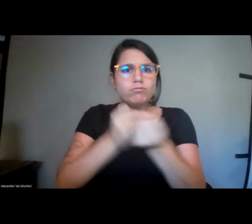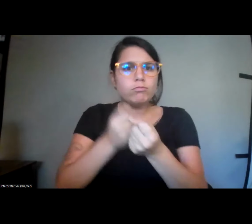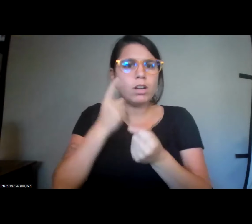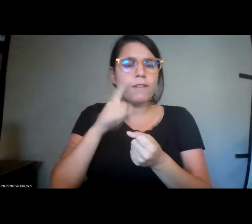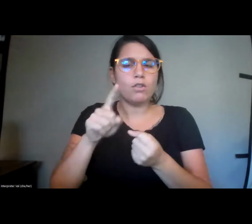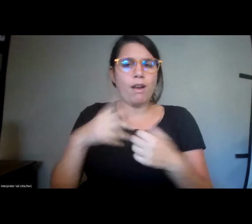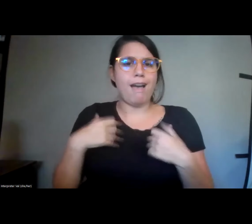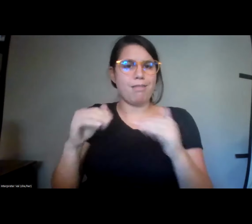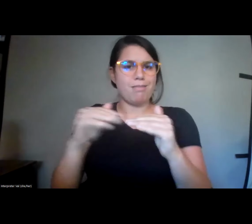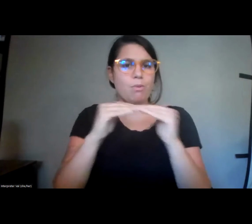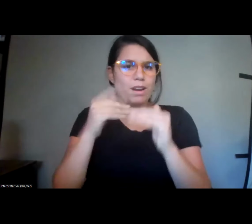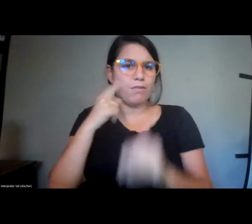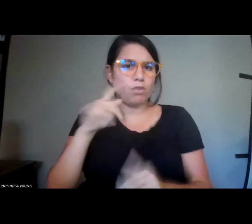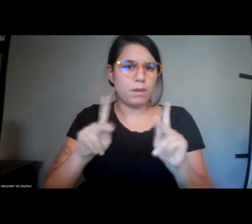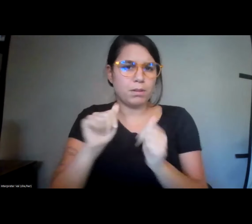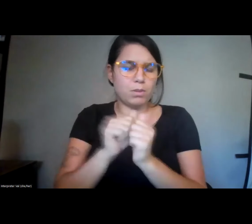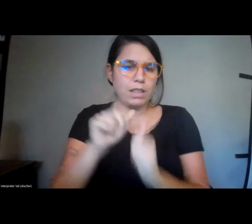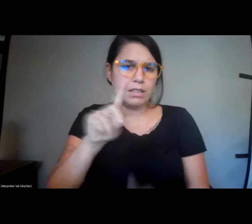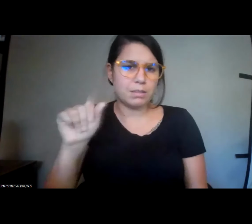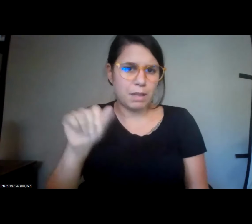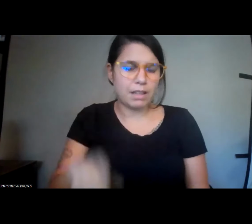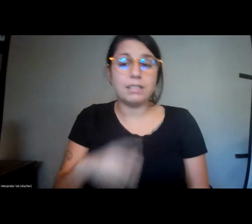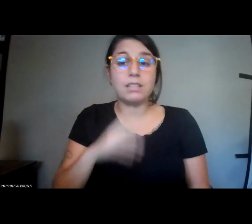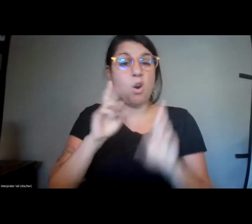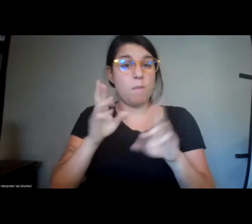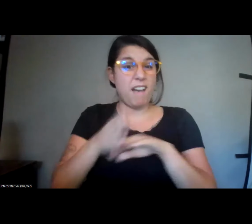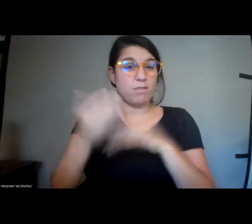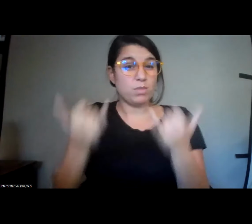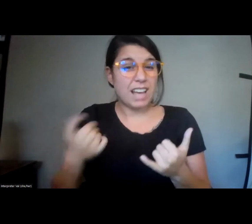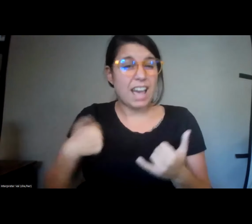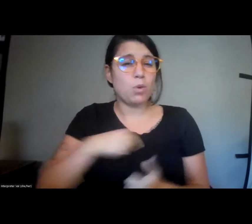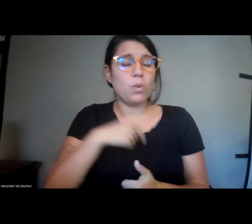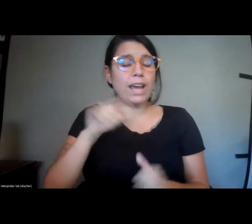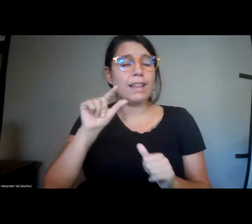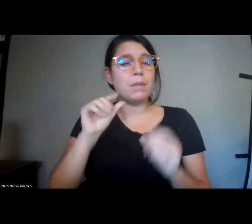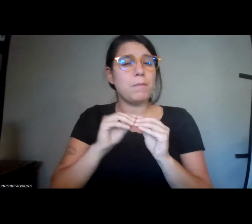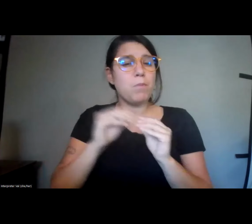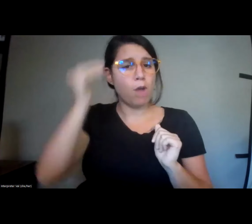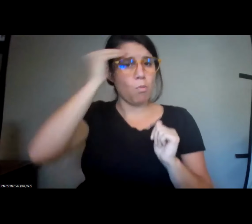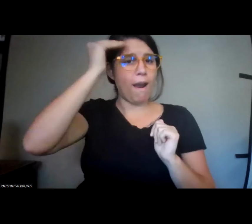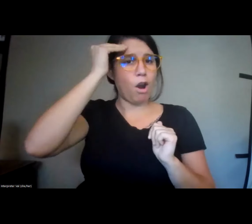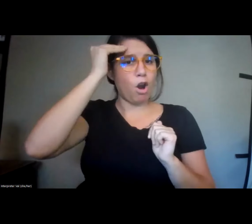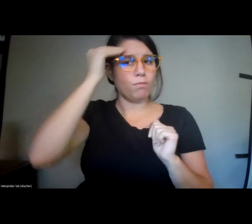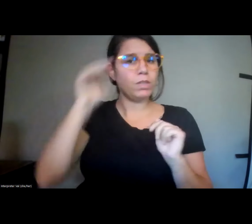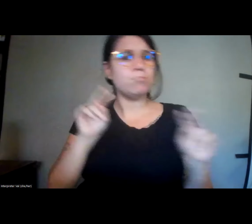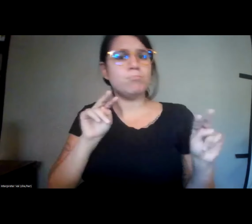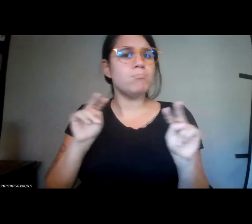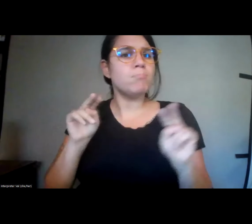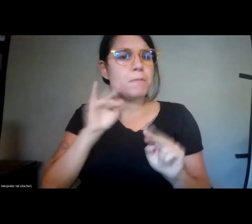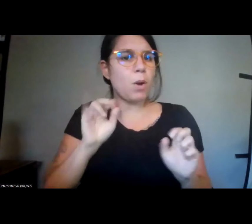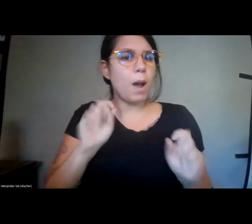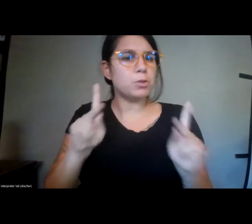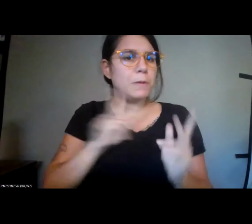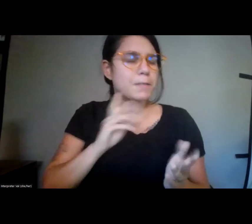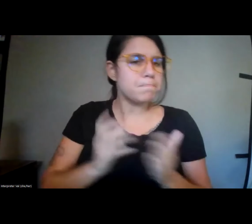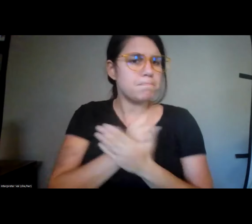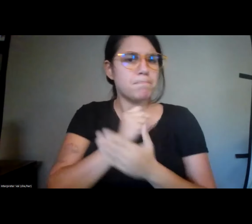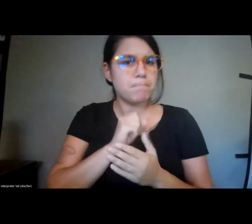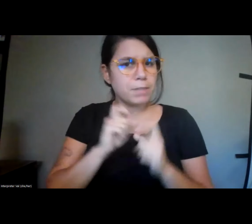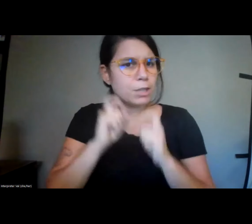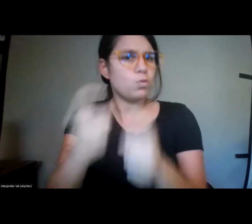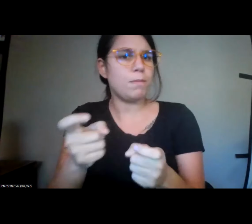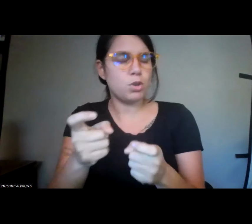disabilities. And it's something that perhaps after today, everyone will be a little bit more aware of. Look out for those opportunities and see what you can do to